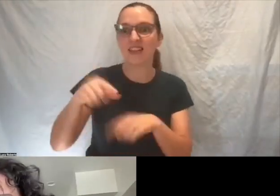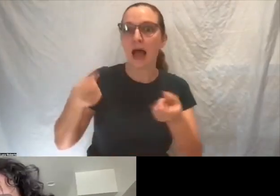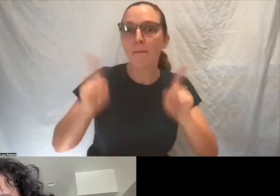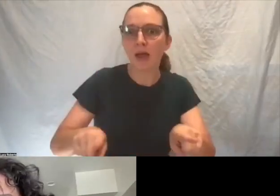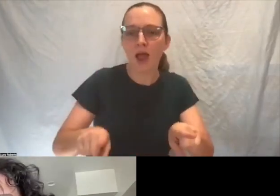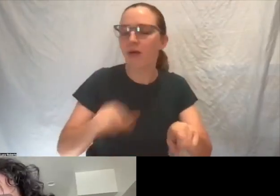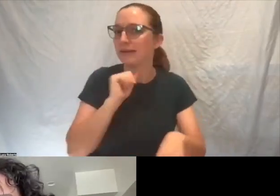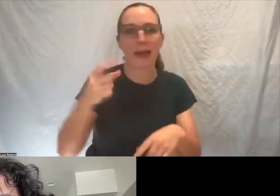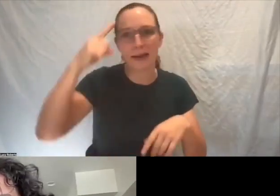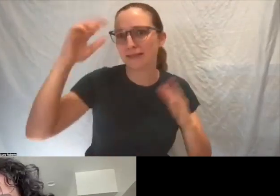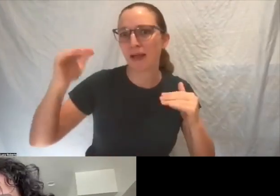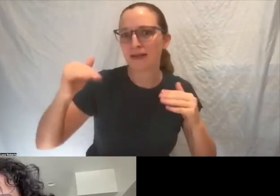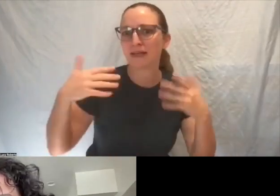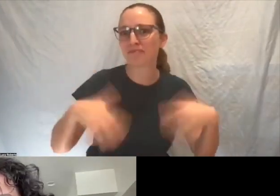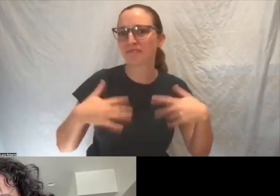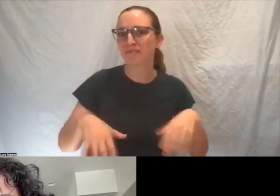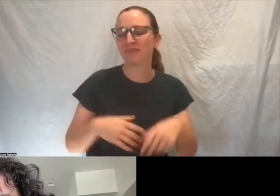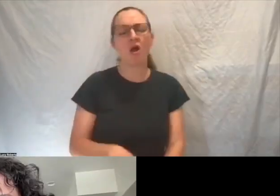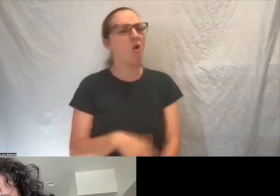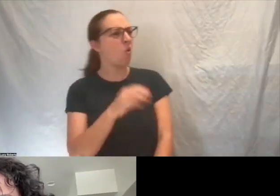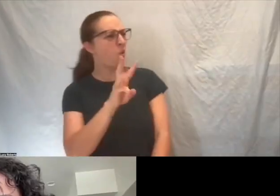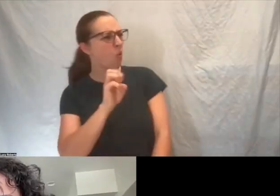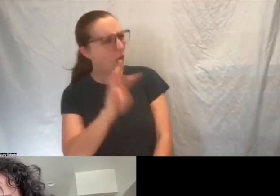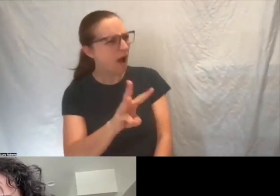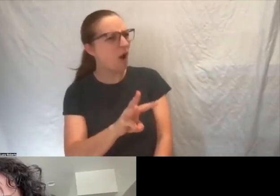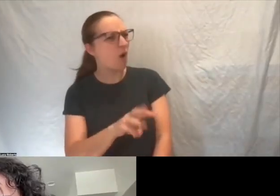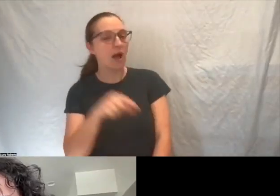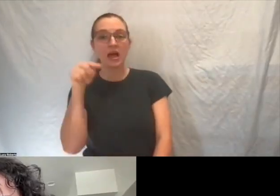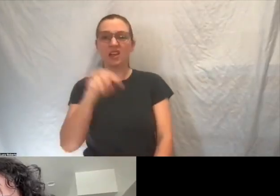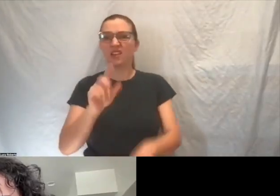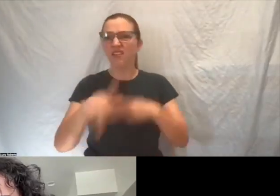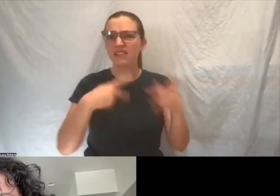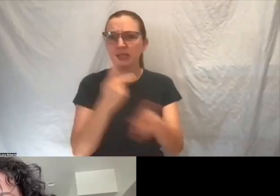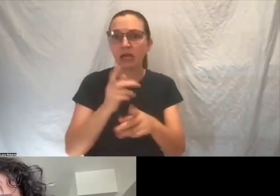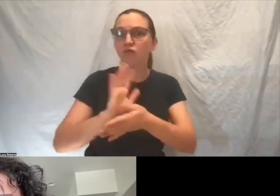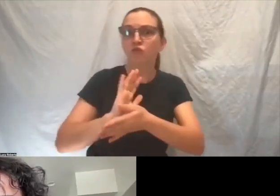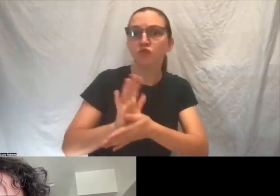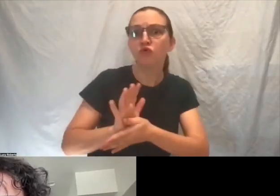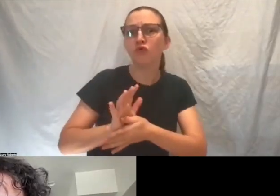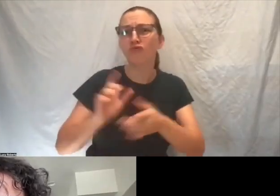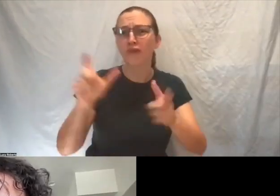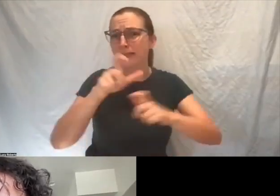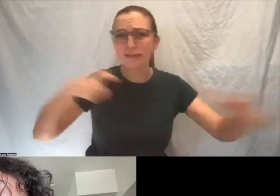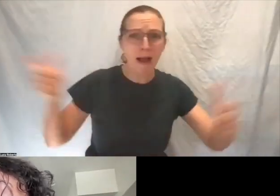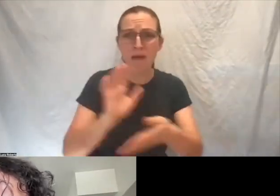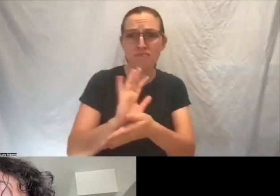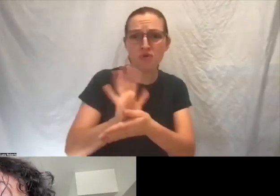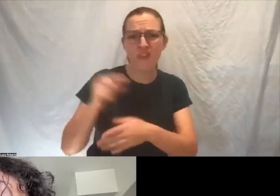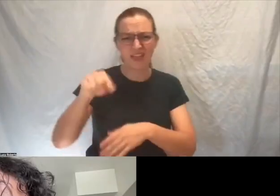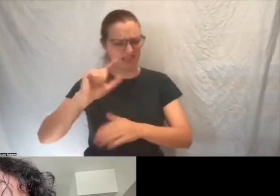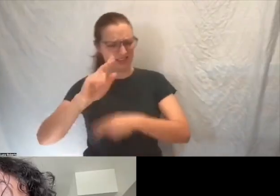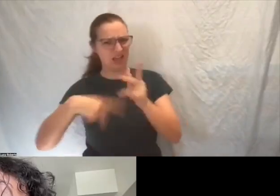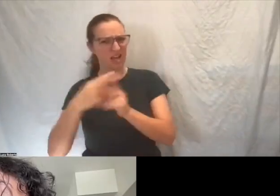Wow. Wow. And to be in that size of film and that size of role and how is